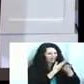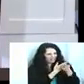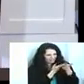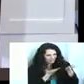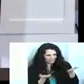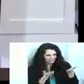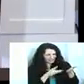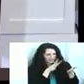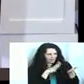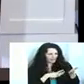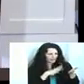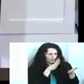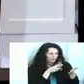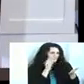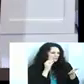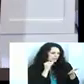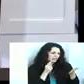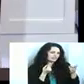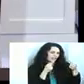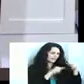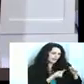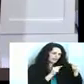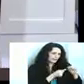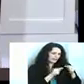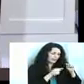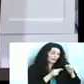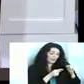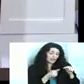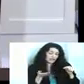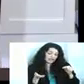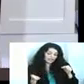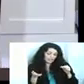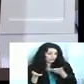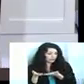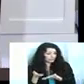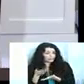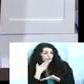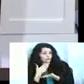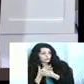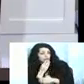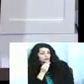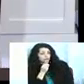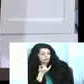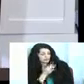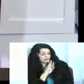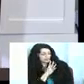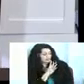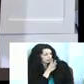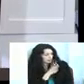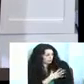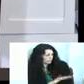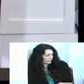woman time after time after time. And here he is, a good Jew, now speaking to this woman.